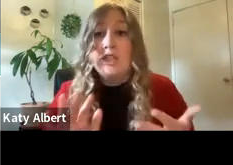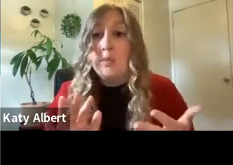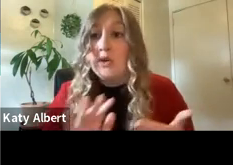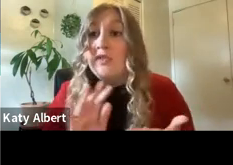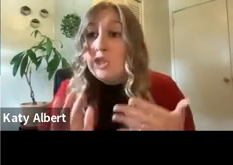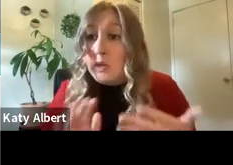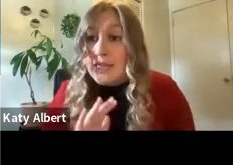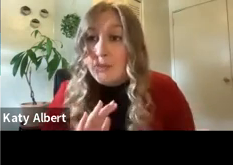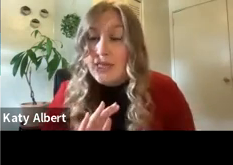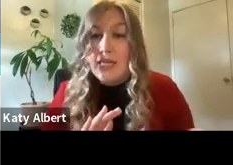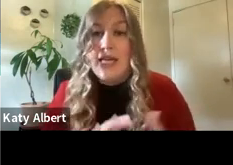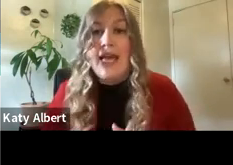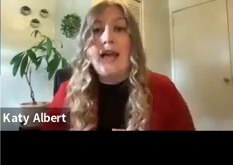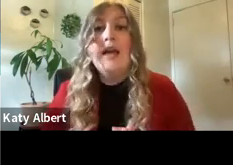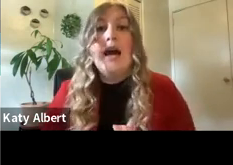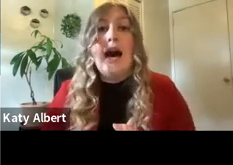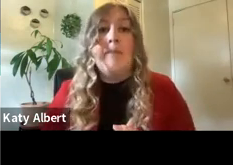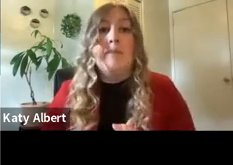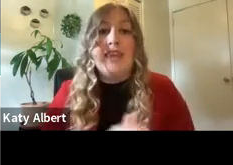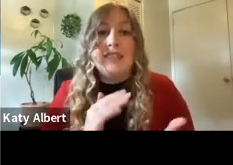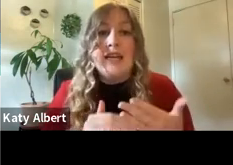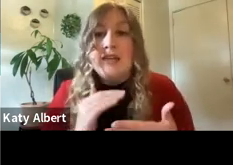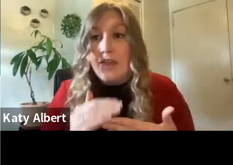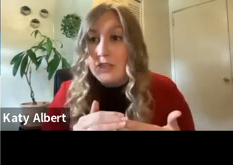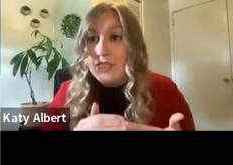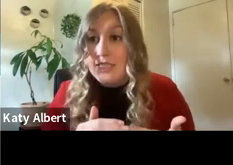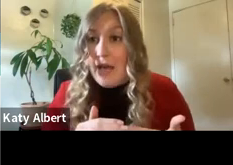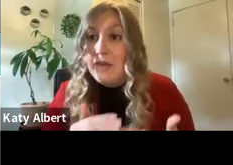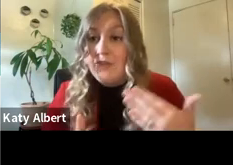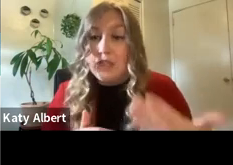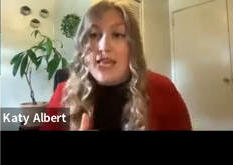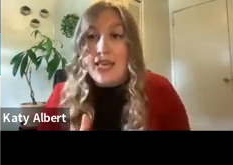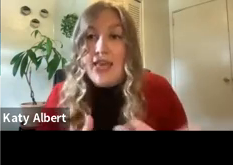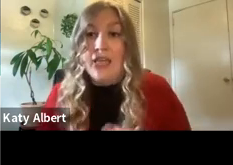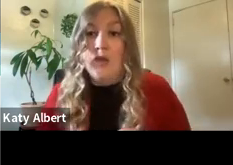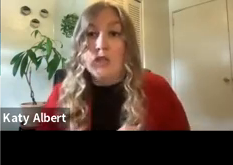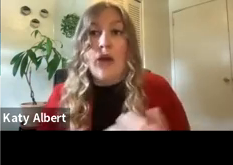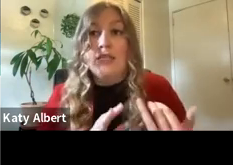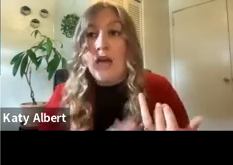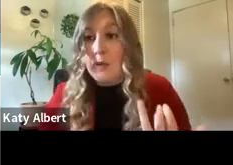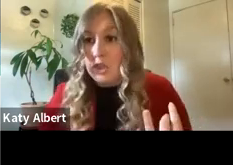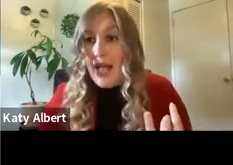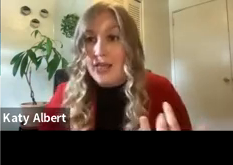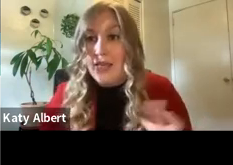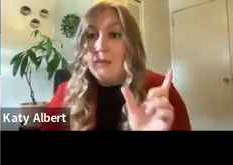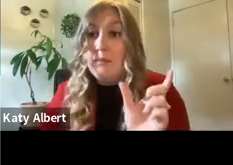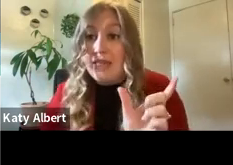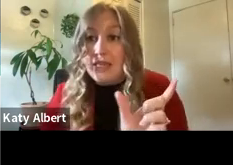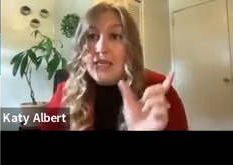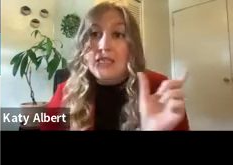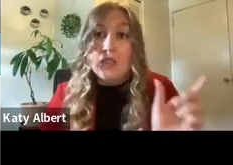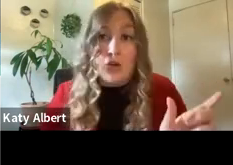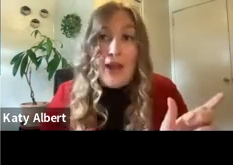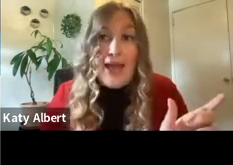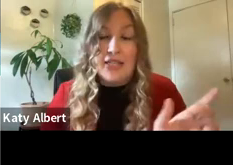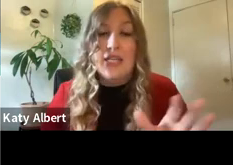copy much more visually appealing, but that's another step. If you're taking that, you just want to double check that the